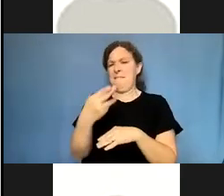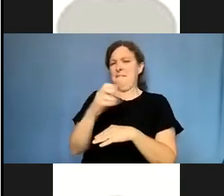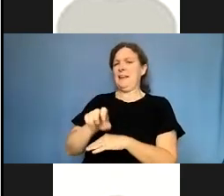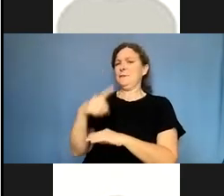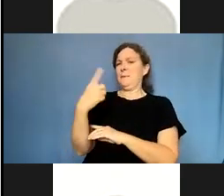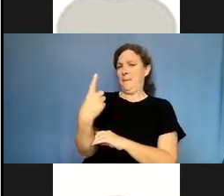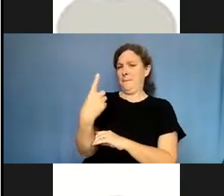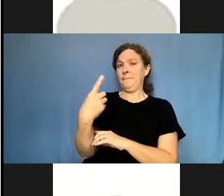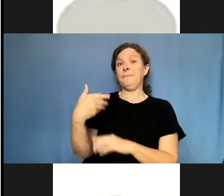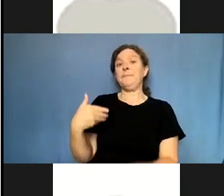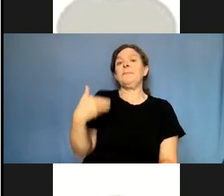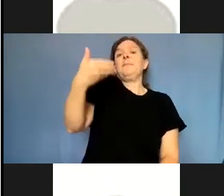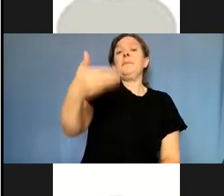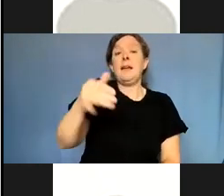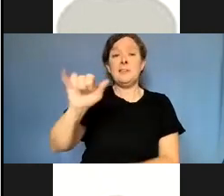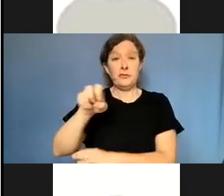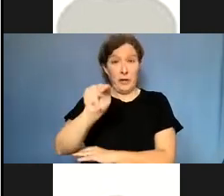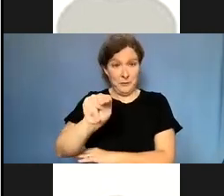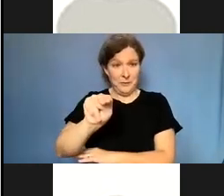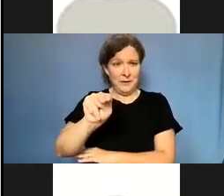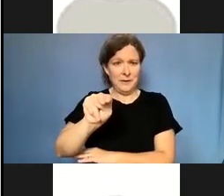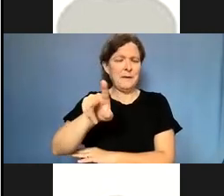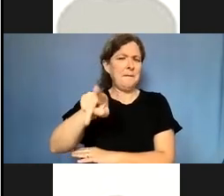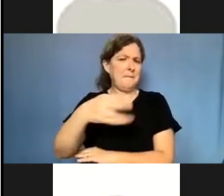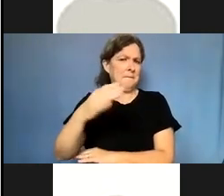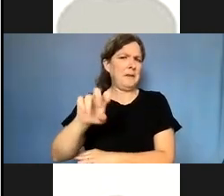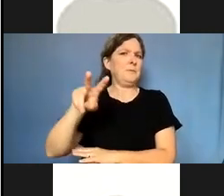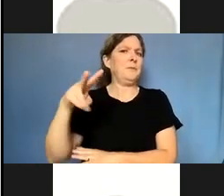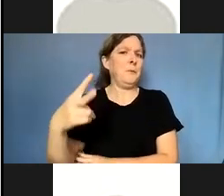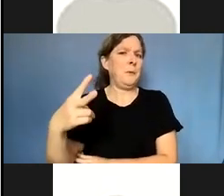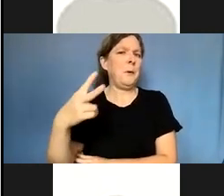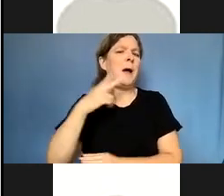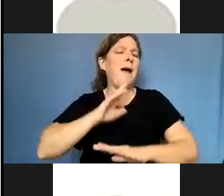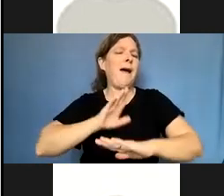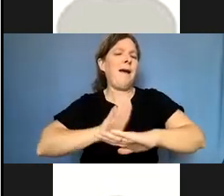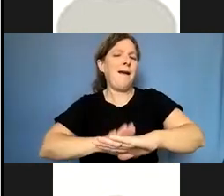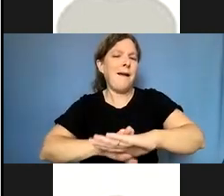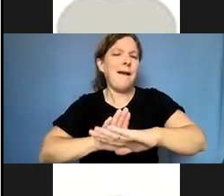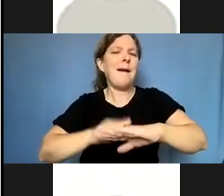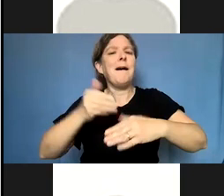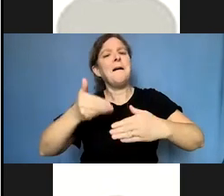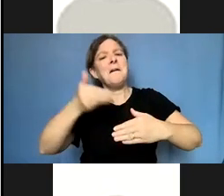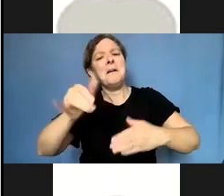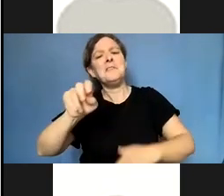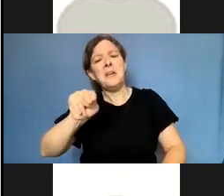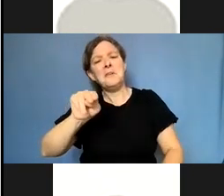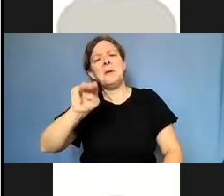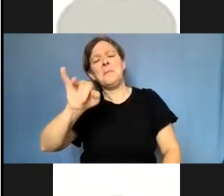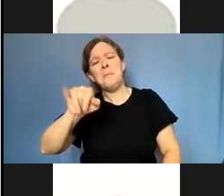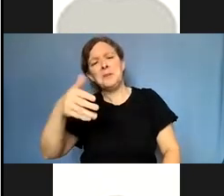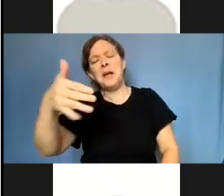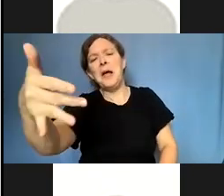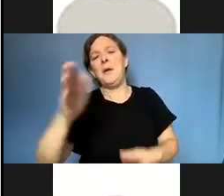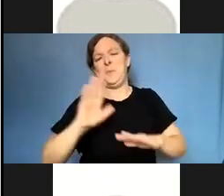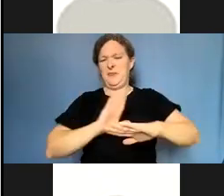phase comes in January. But what I want to say about what's happening in January and beyond is